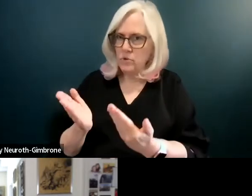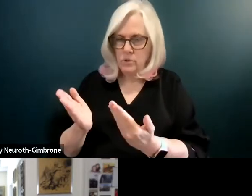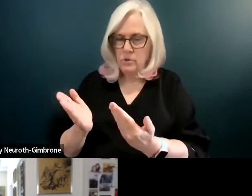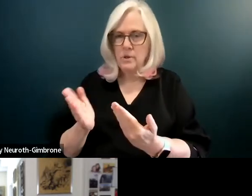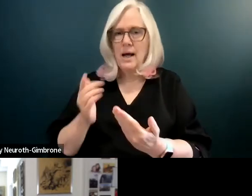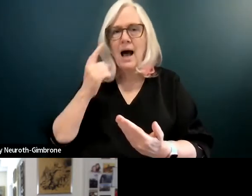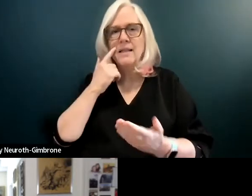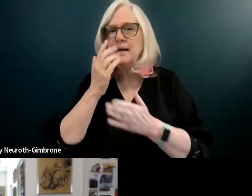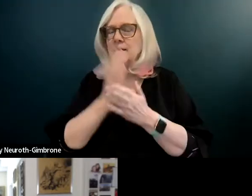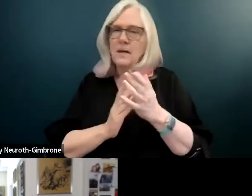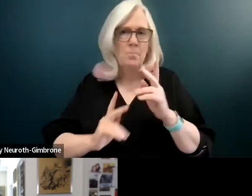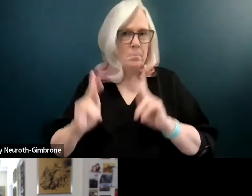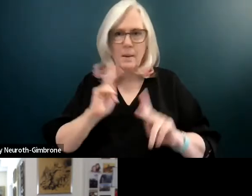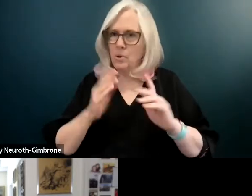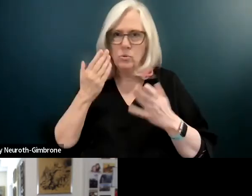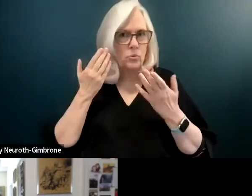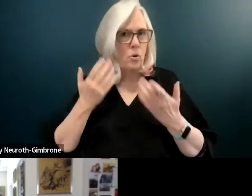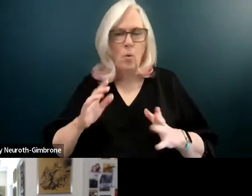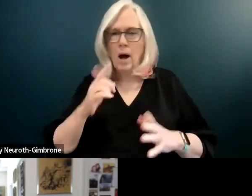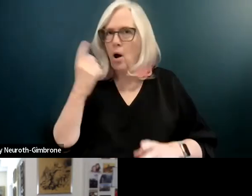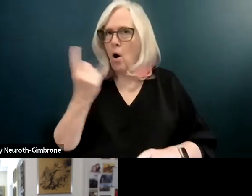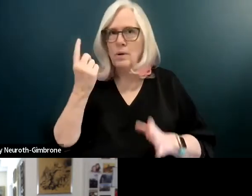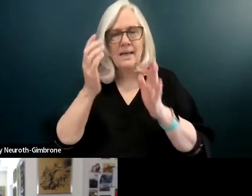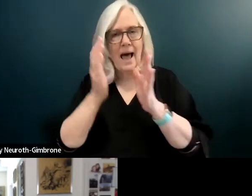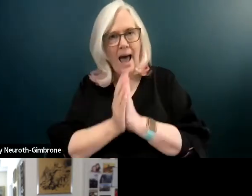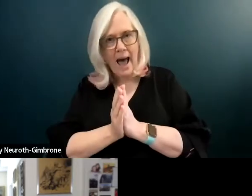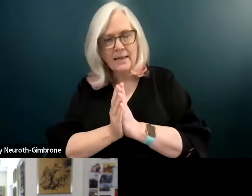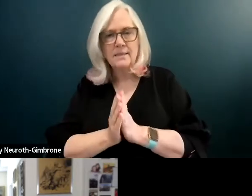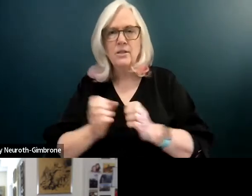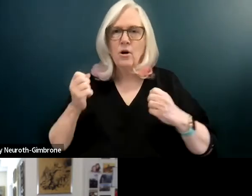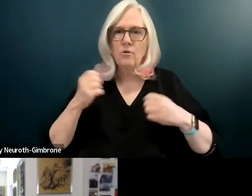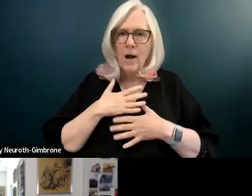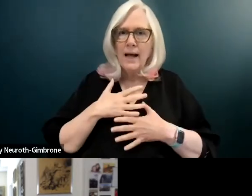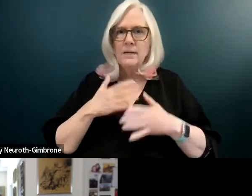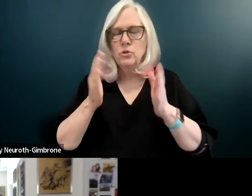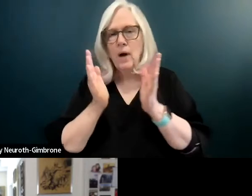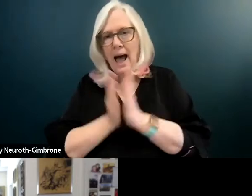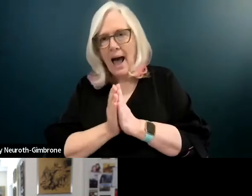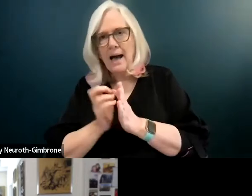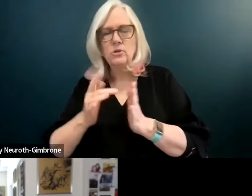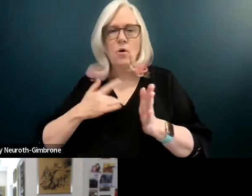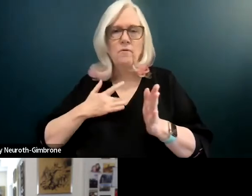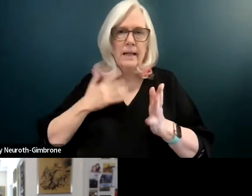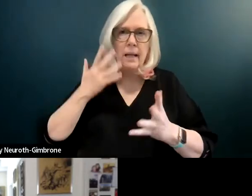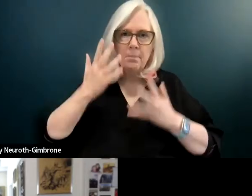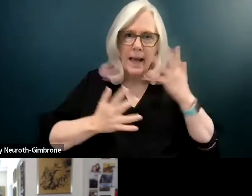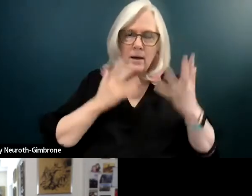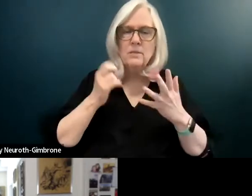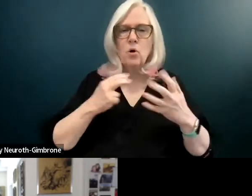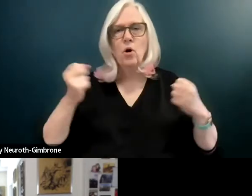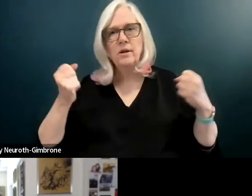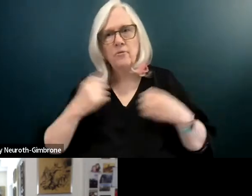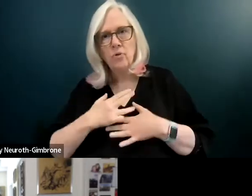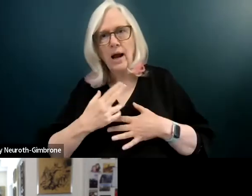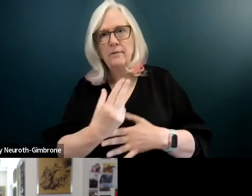don't always want to ask. They're tired of asking, or they're afraid to ask, or they feel embarrassed. Or they're afraid of a no,